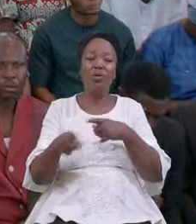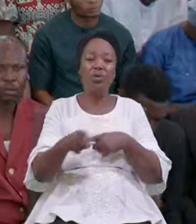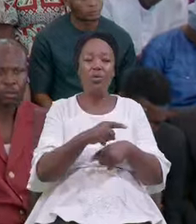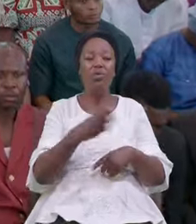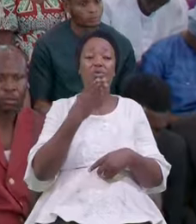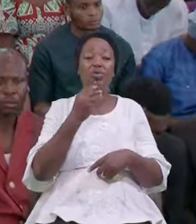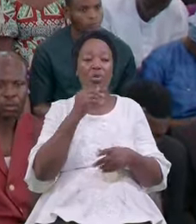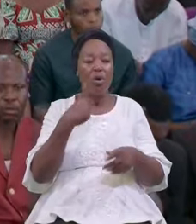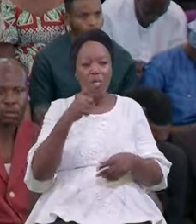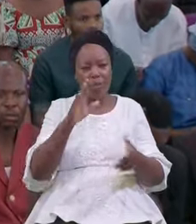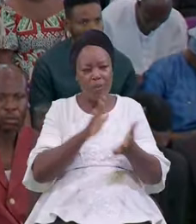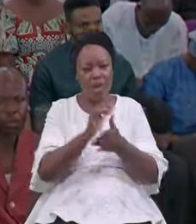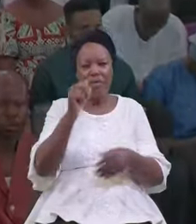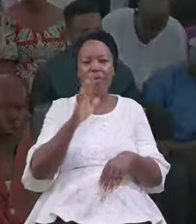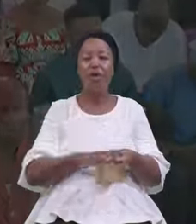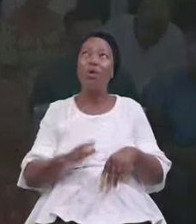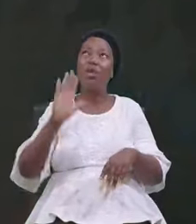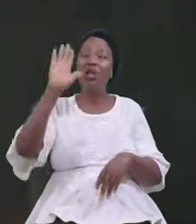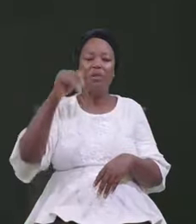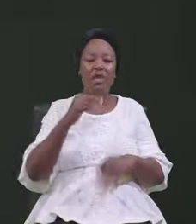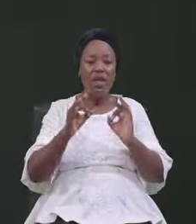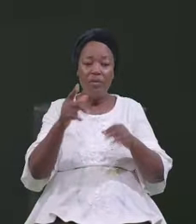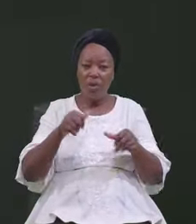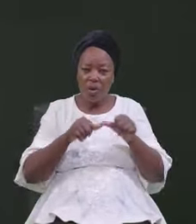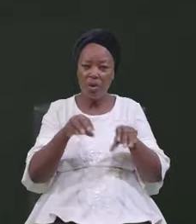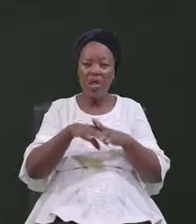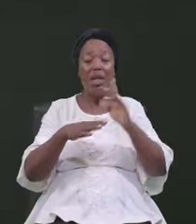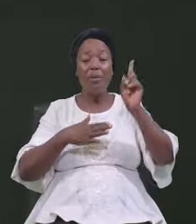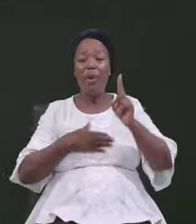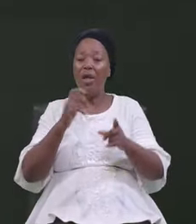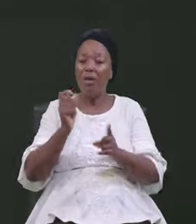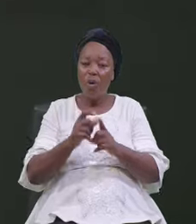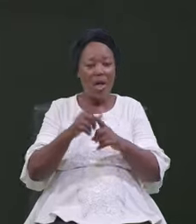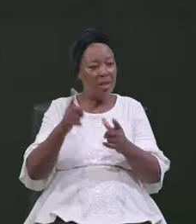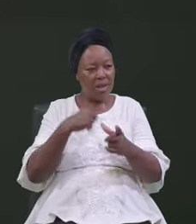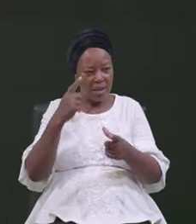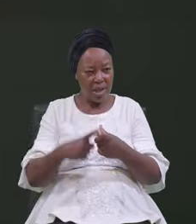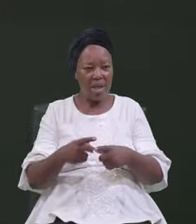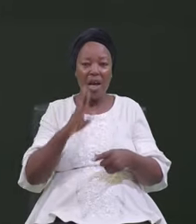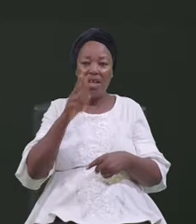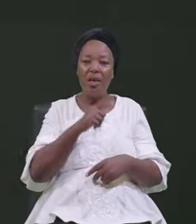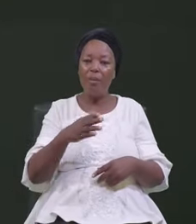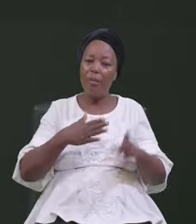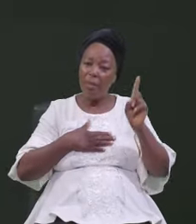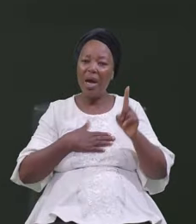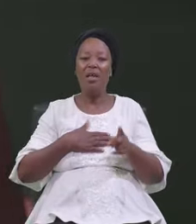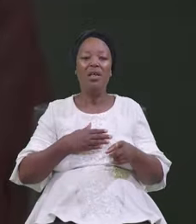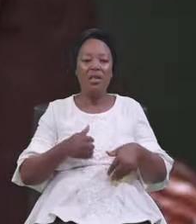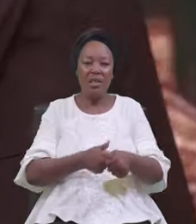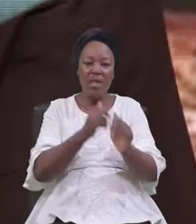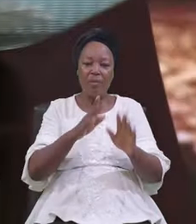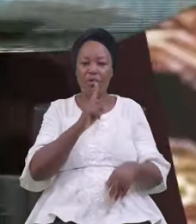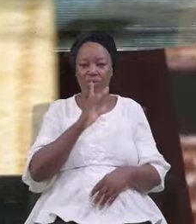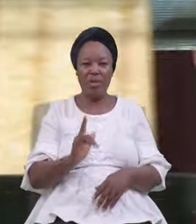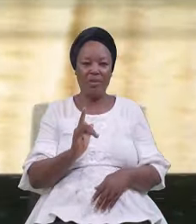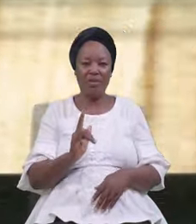on him, if ye continue in my word, then are ye my disciples indeed. We're